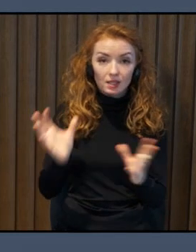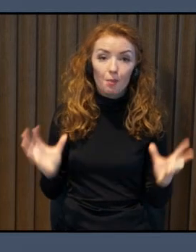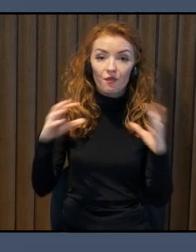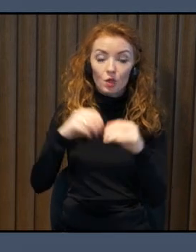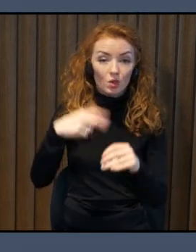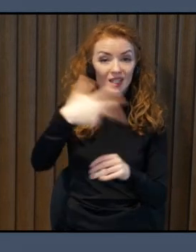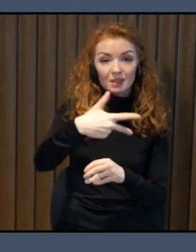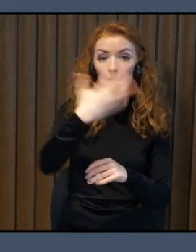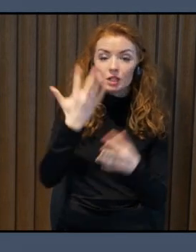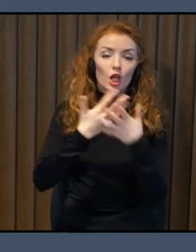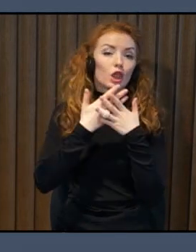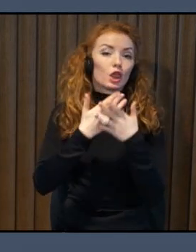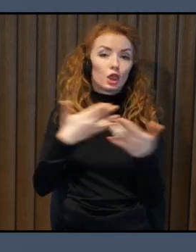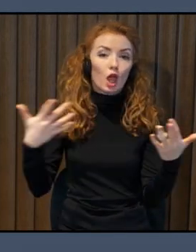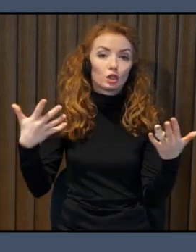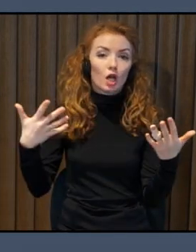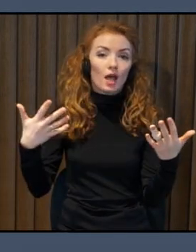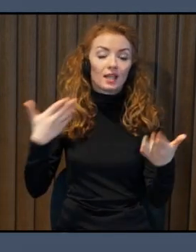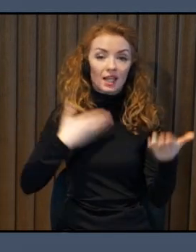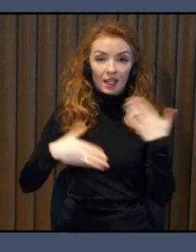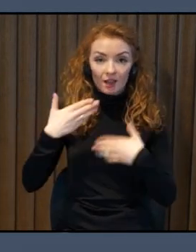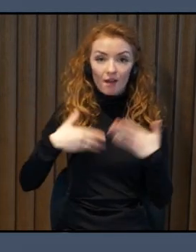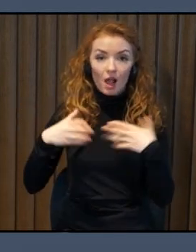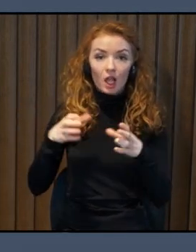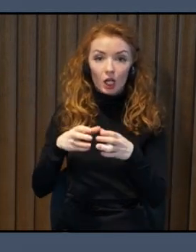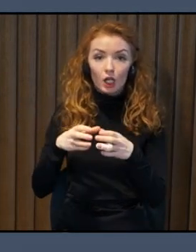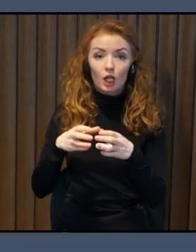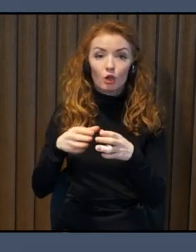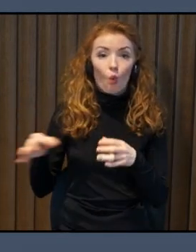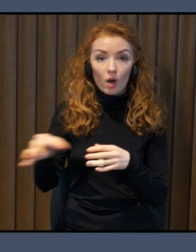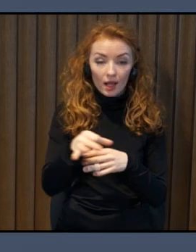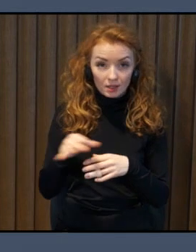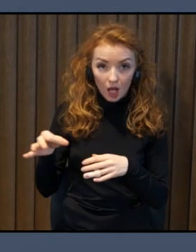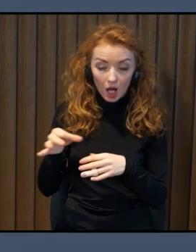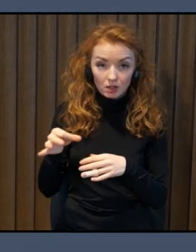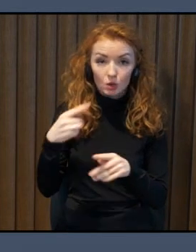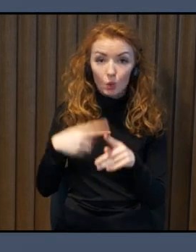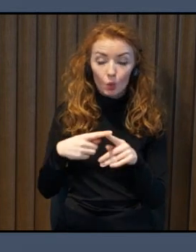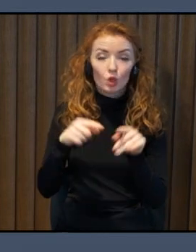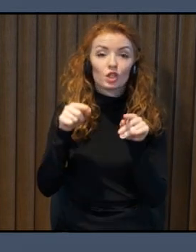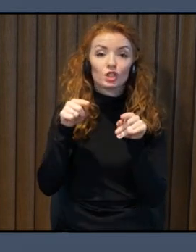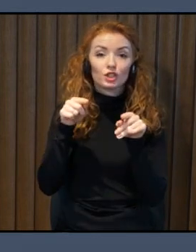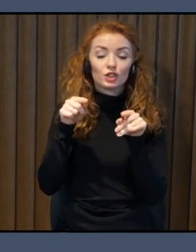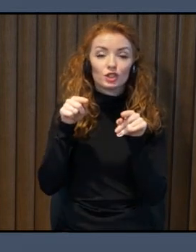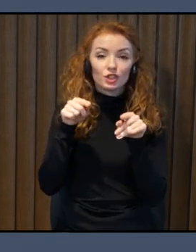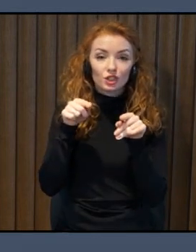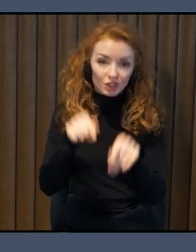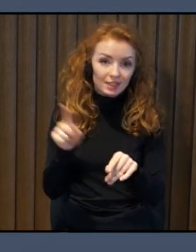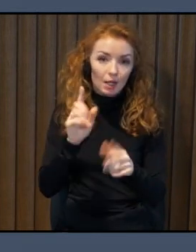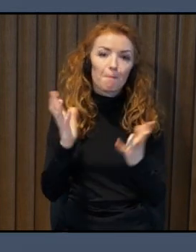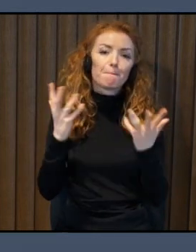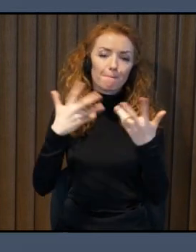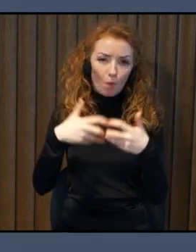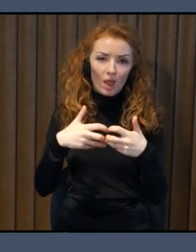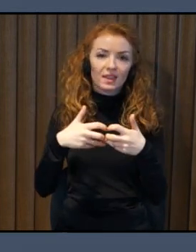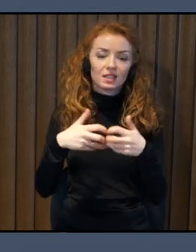and this in this organization, this is umbrella organization for 35 organizations for disabled people,